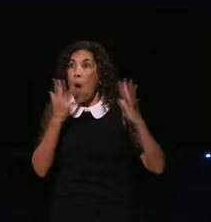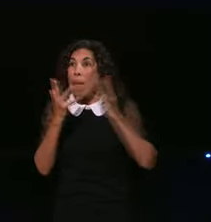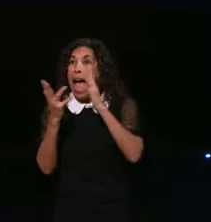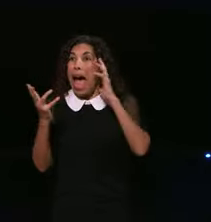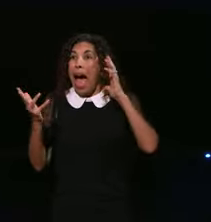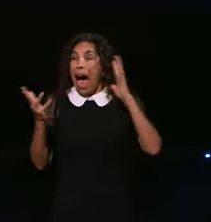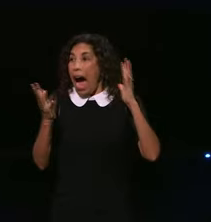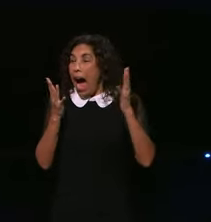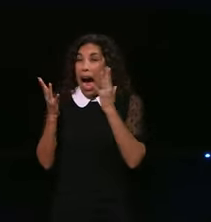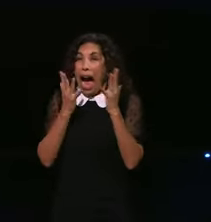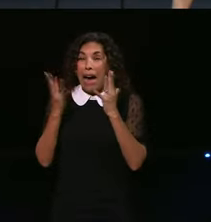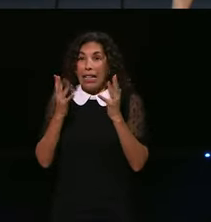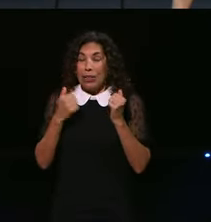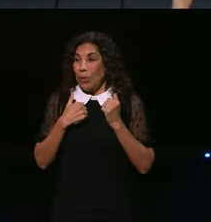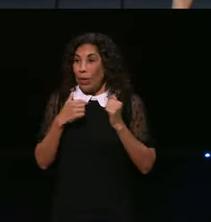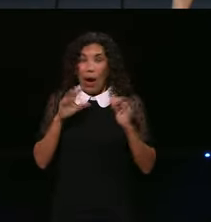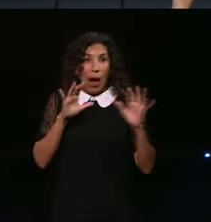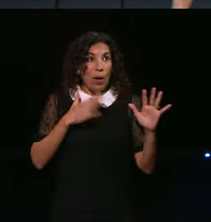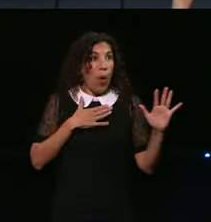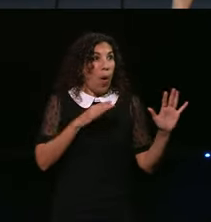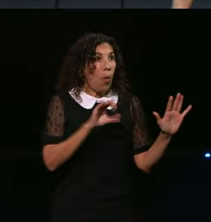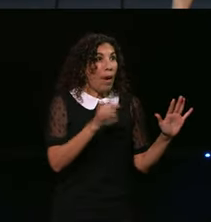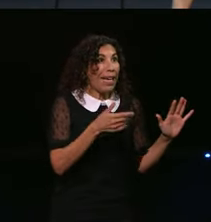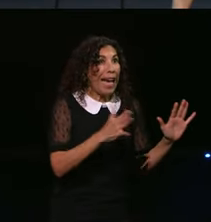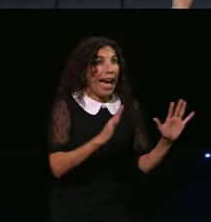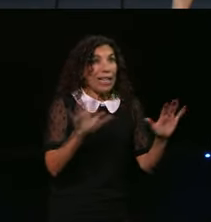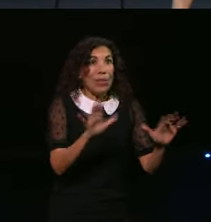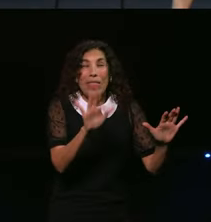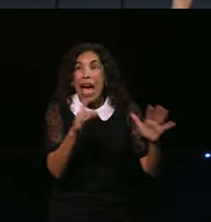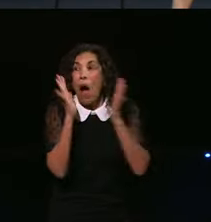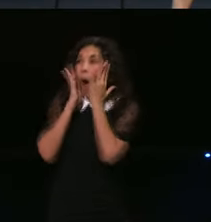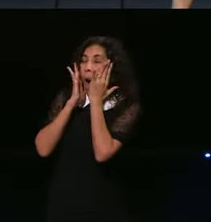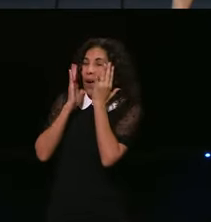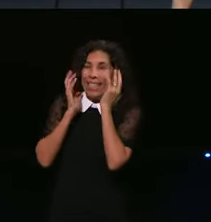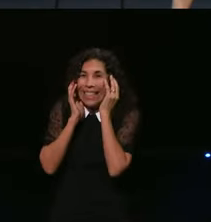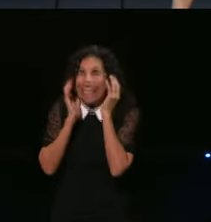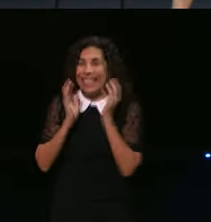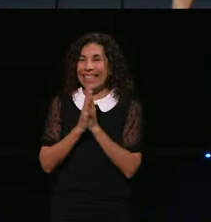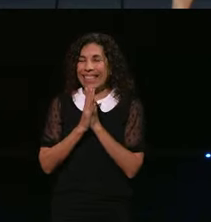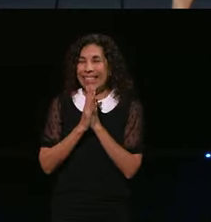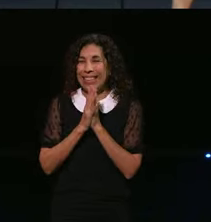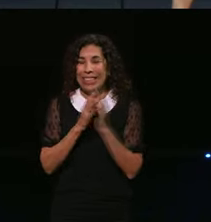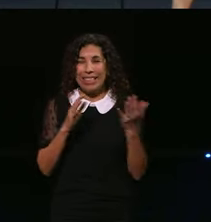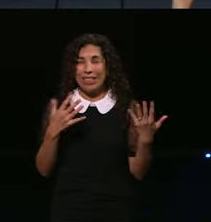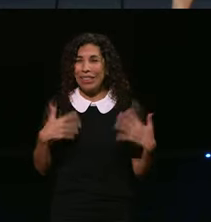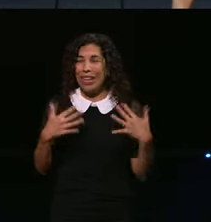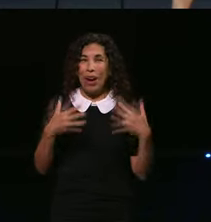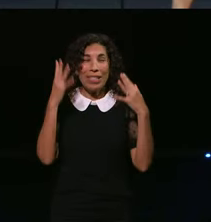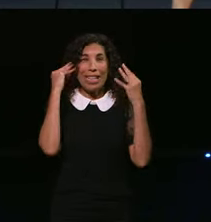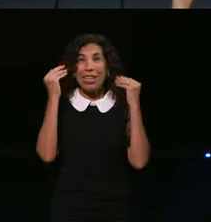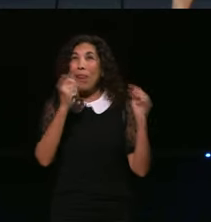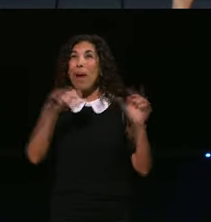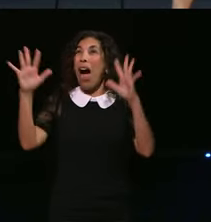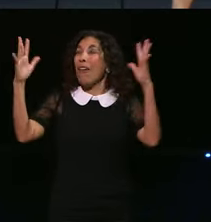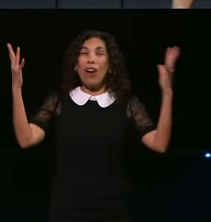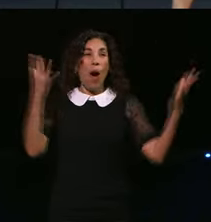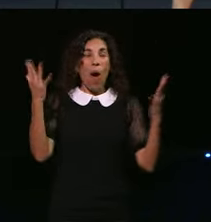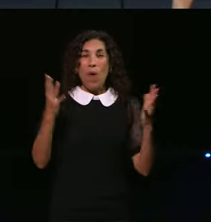big. And then I'm like, oh my God, he's doing this to his head. It's going to fly off.